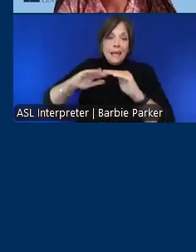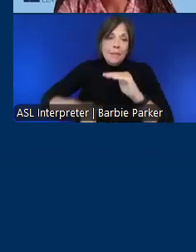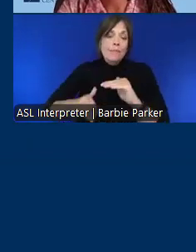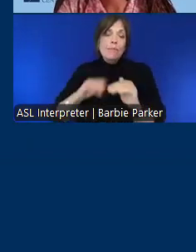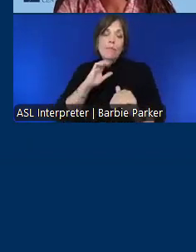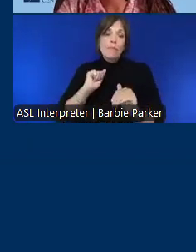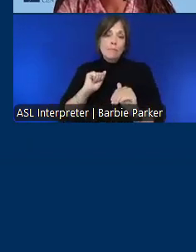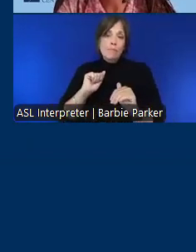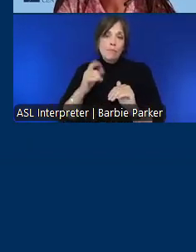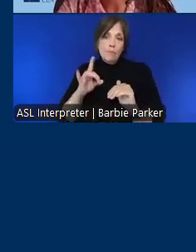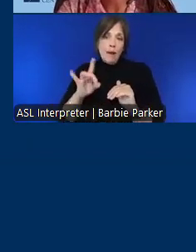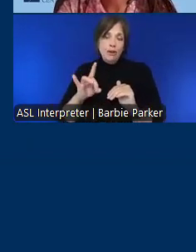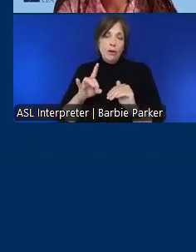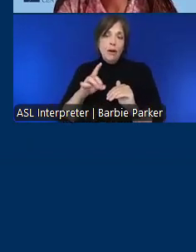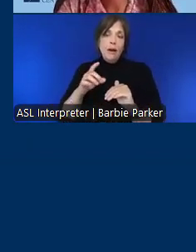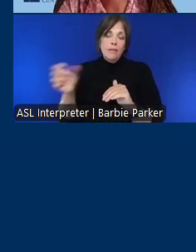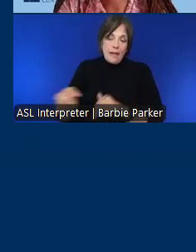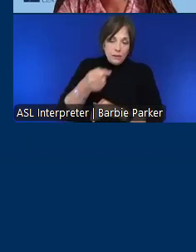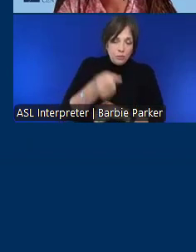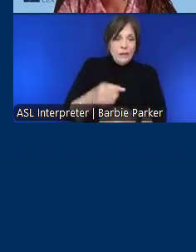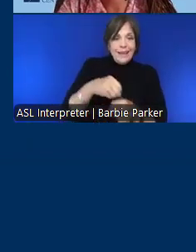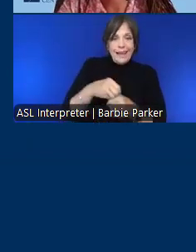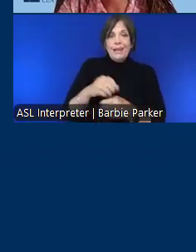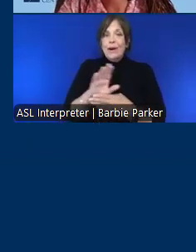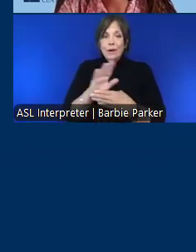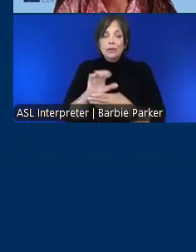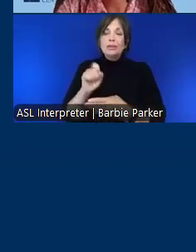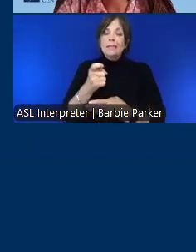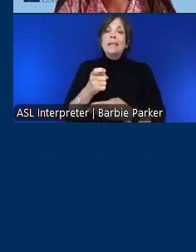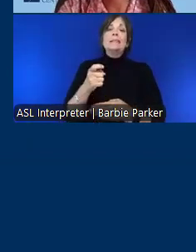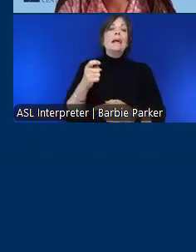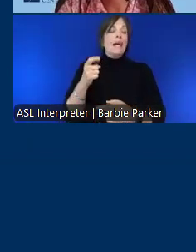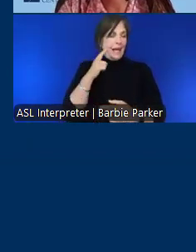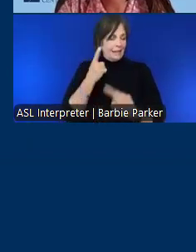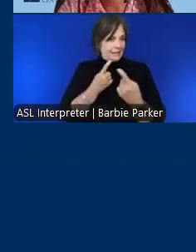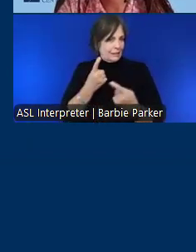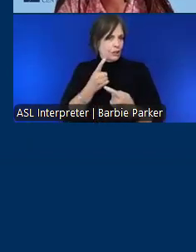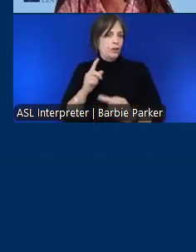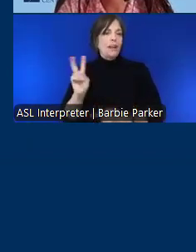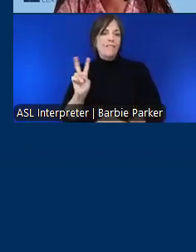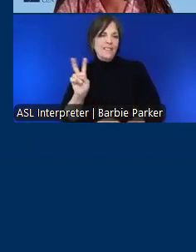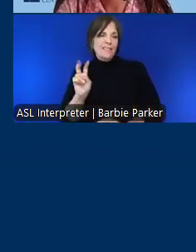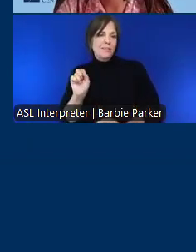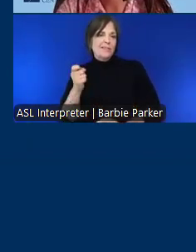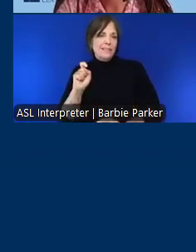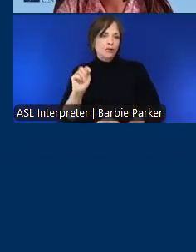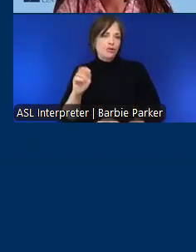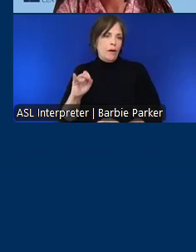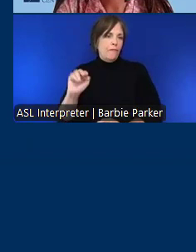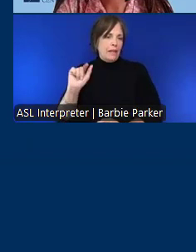induced into commercial sex is considered a victim of sex trafficking, regardless of the force, fraud, or coercion piece.